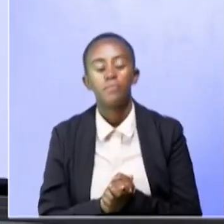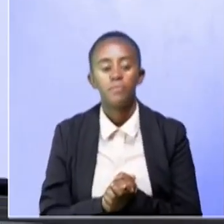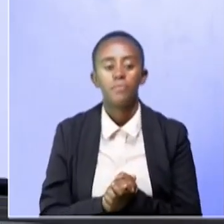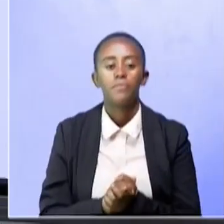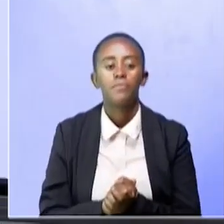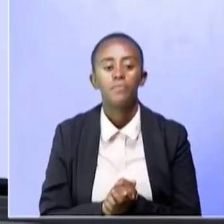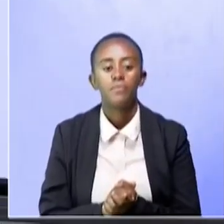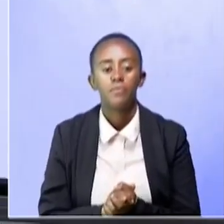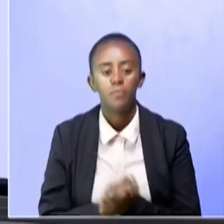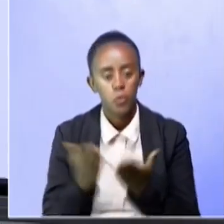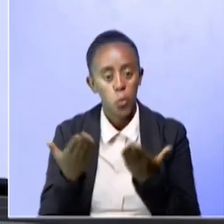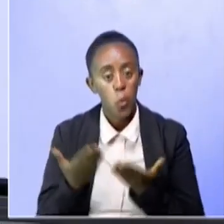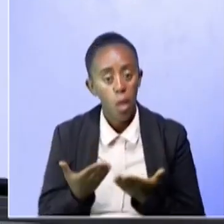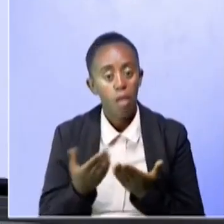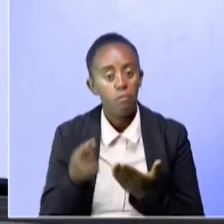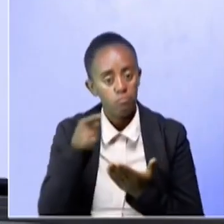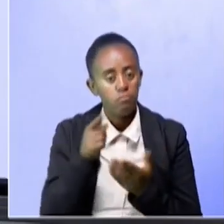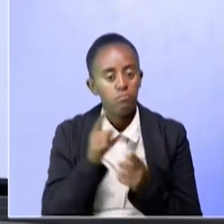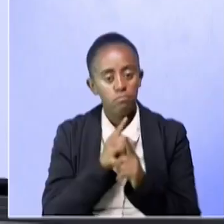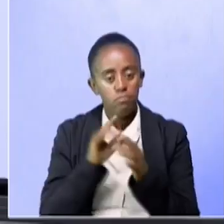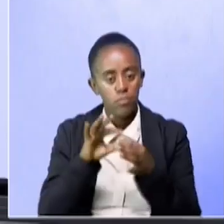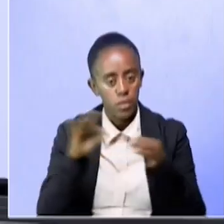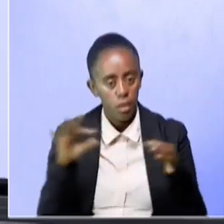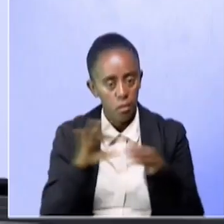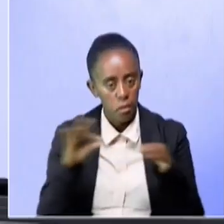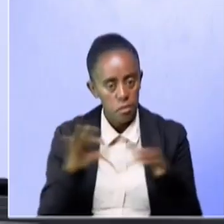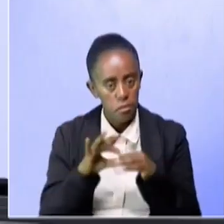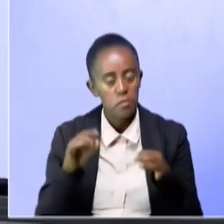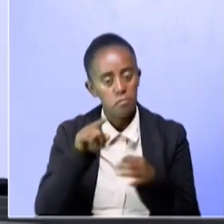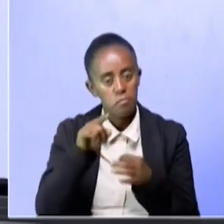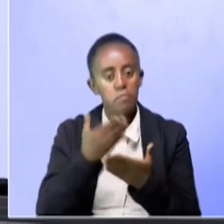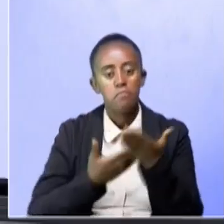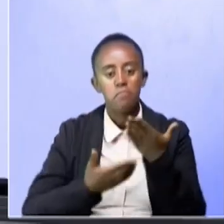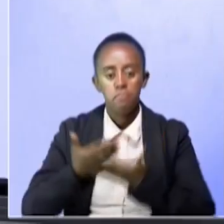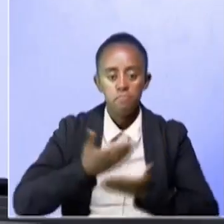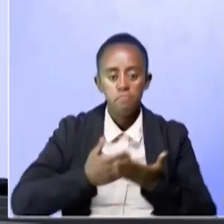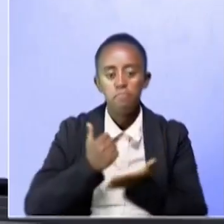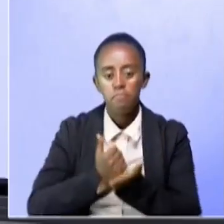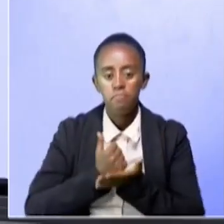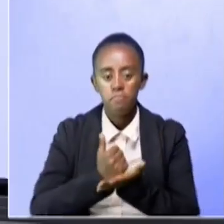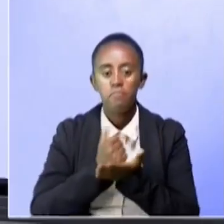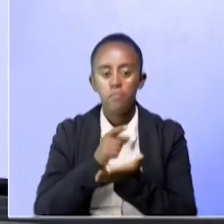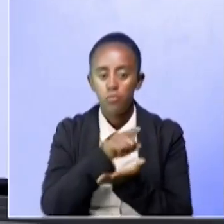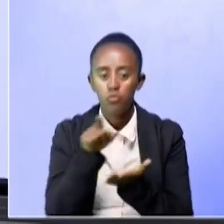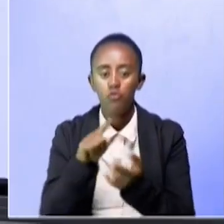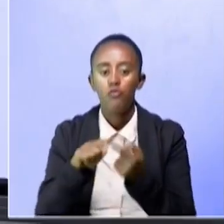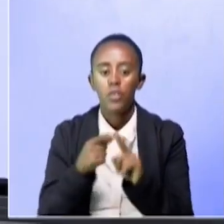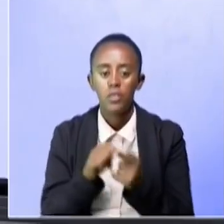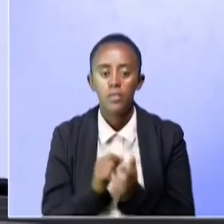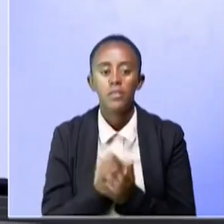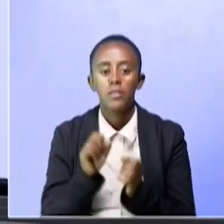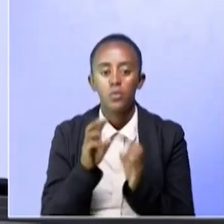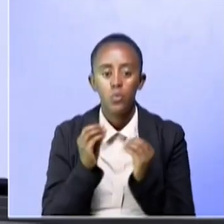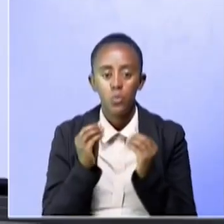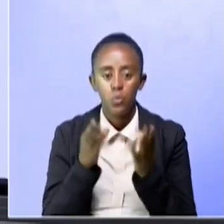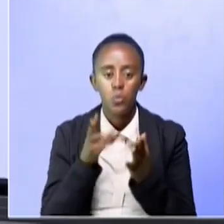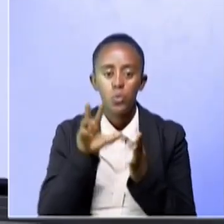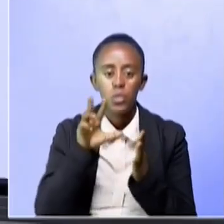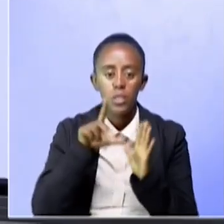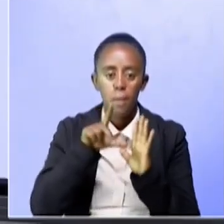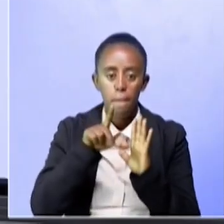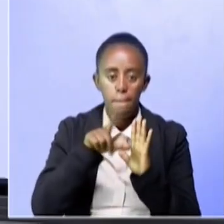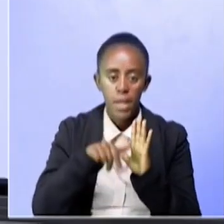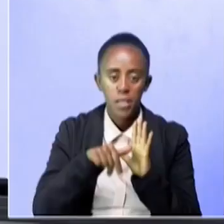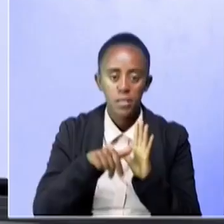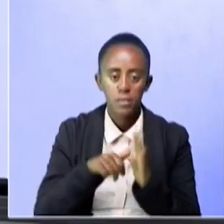Okay, and then you are welcome to make your own sentence and share to your friends. I would like to give you 3 minutes.